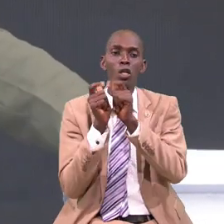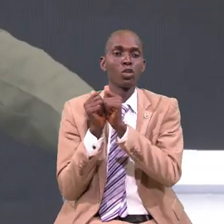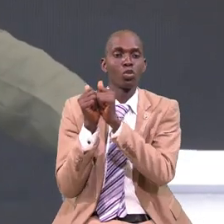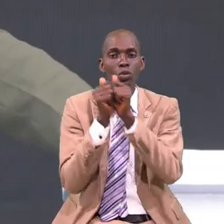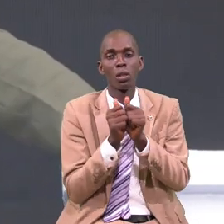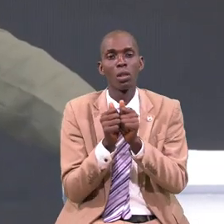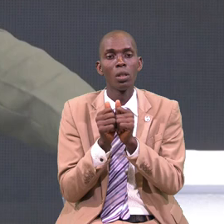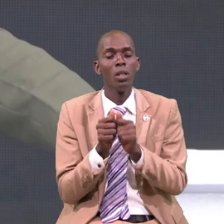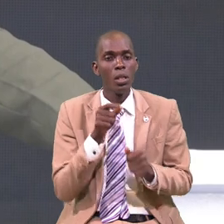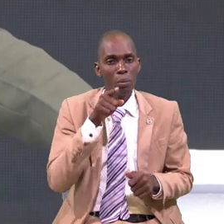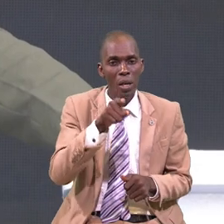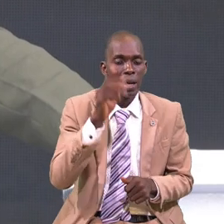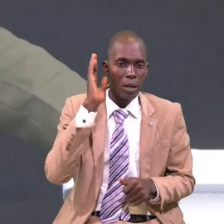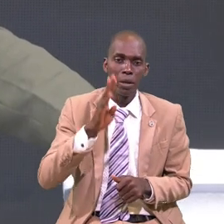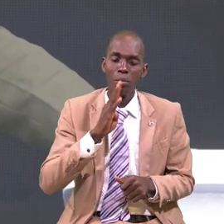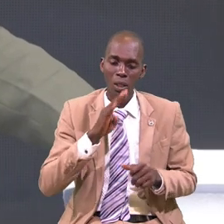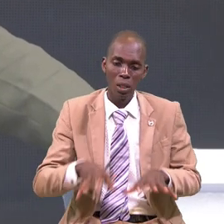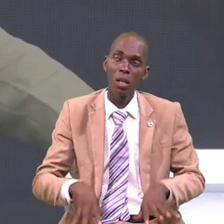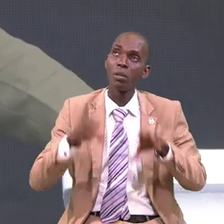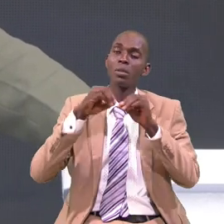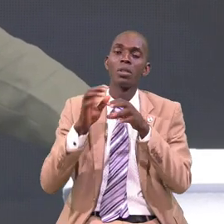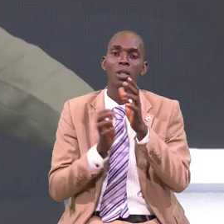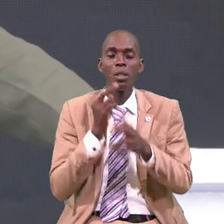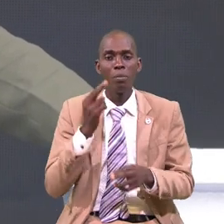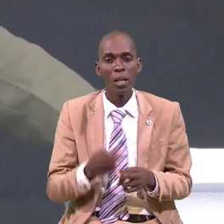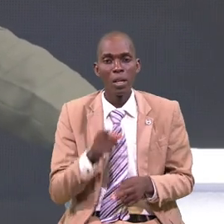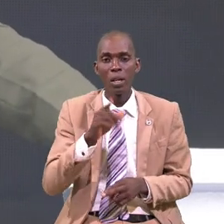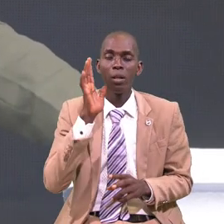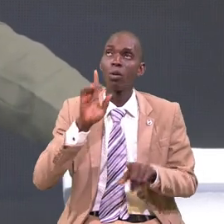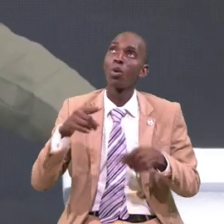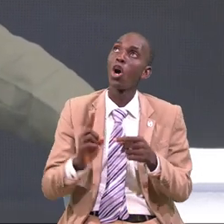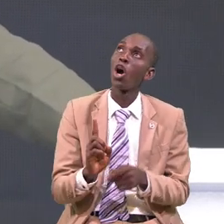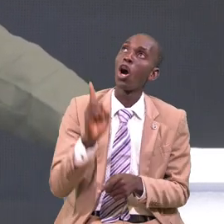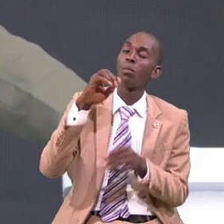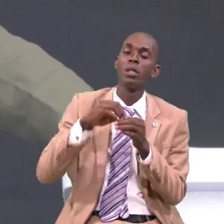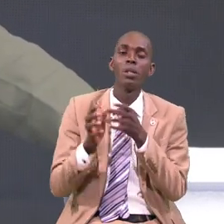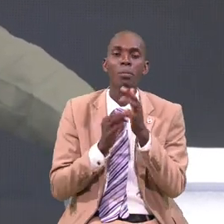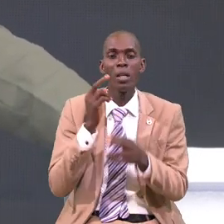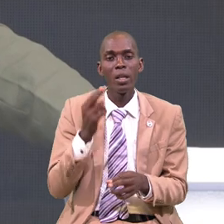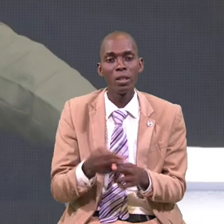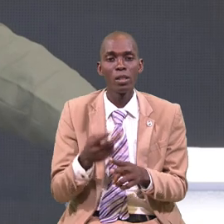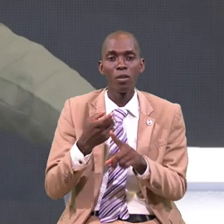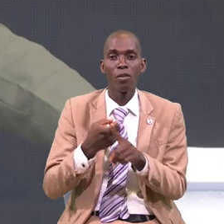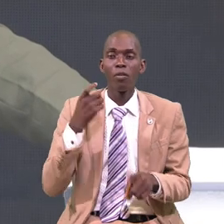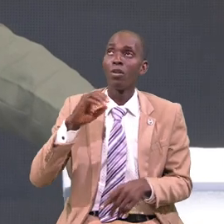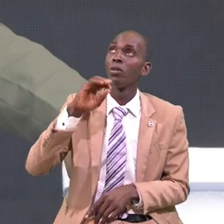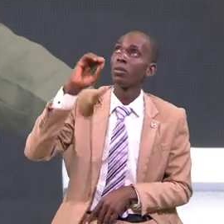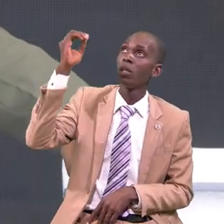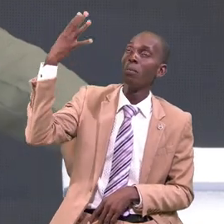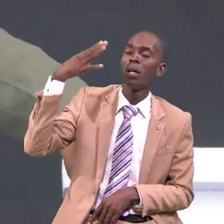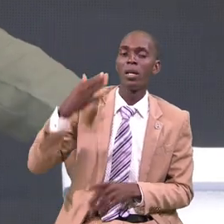You'll be caught up. You will go up. From grace, through